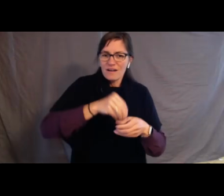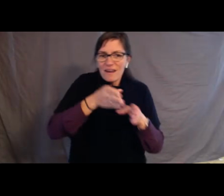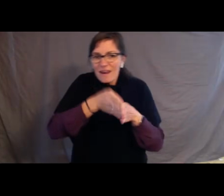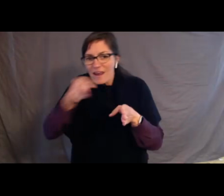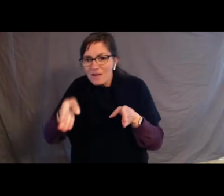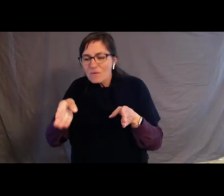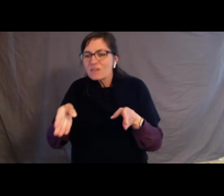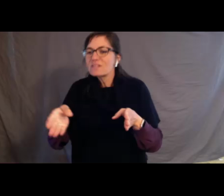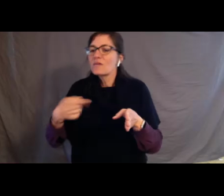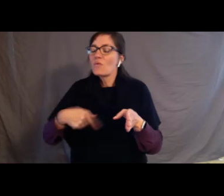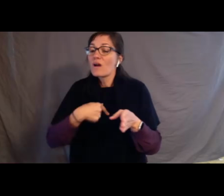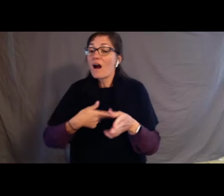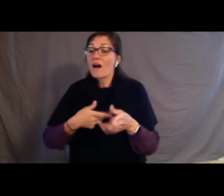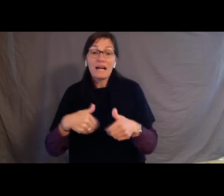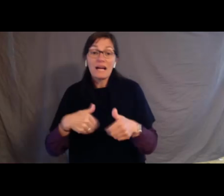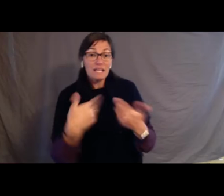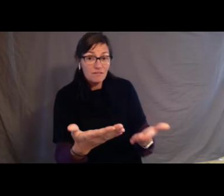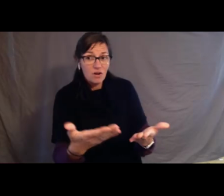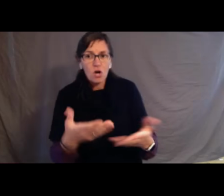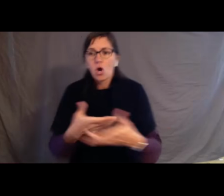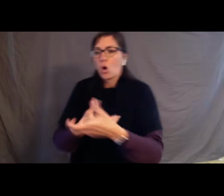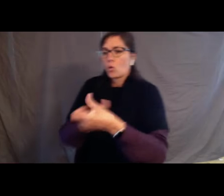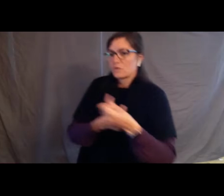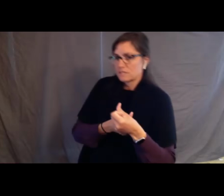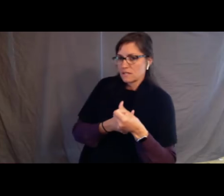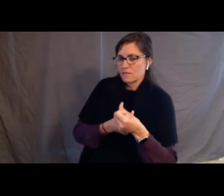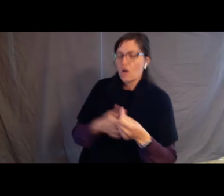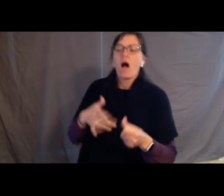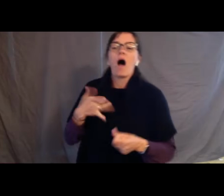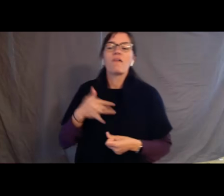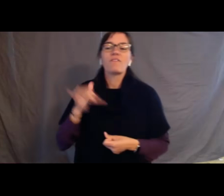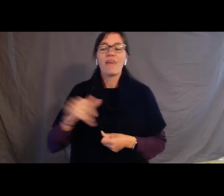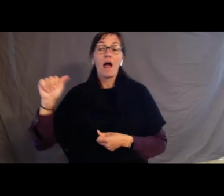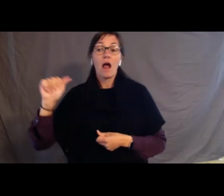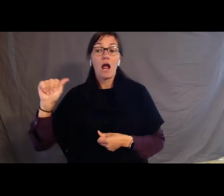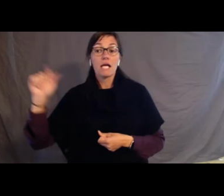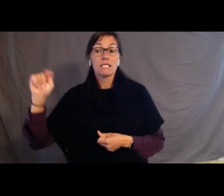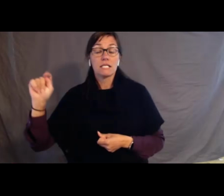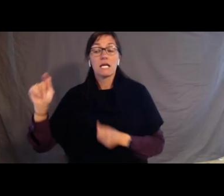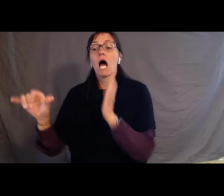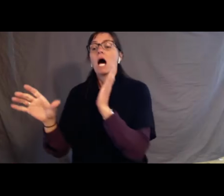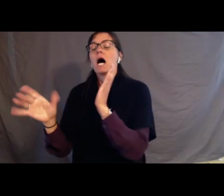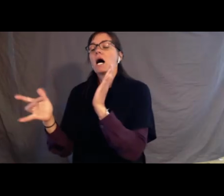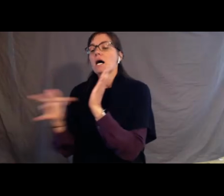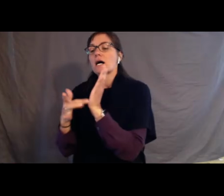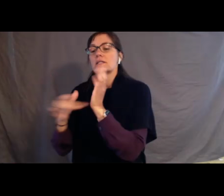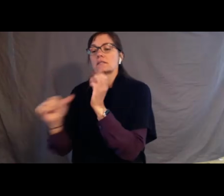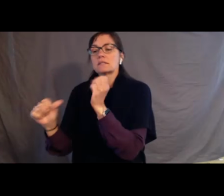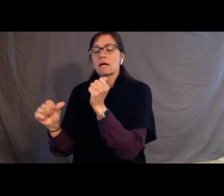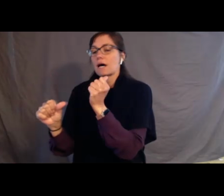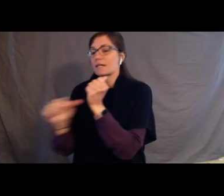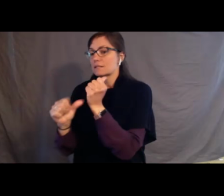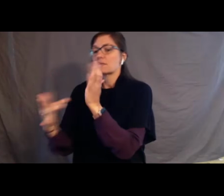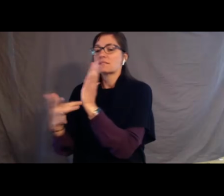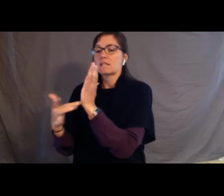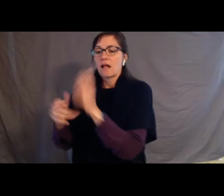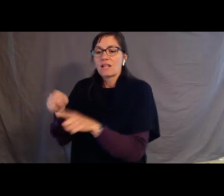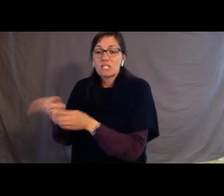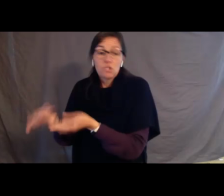about assistive technology, that's really about what it's about. It's the giver and the receiver, and how can we facilitate